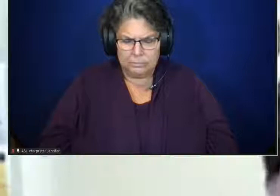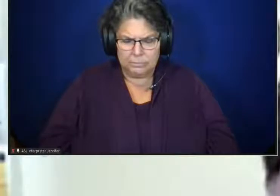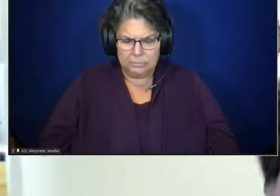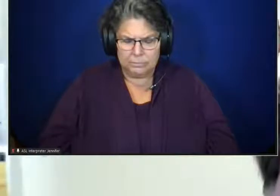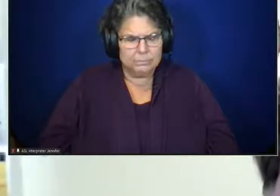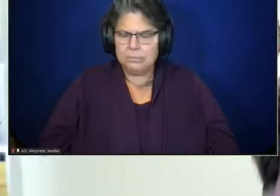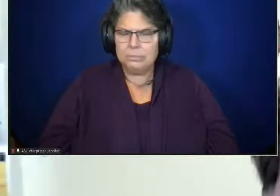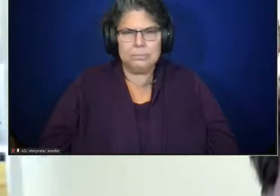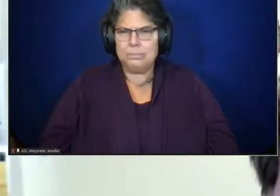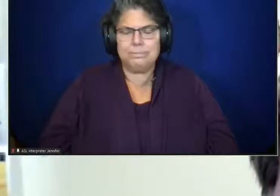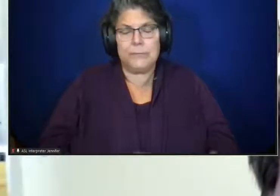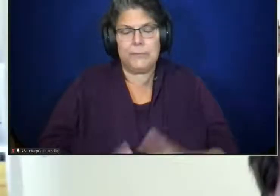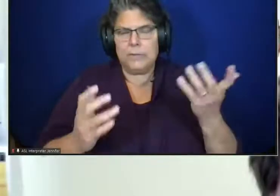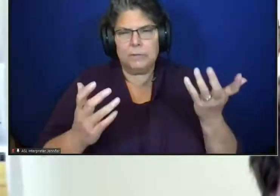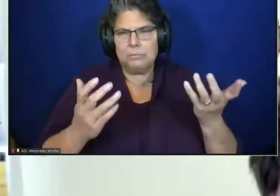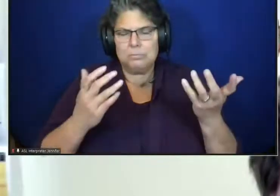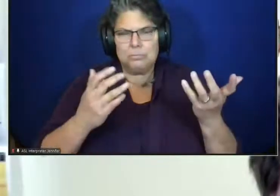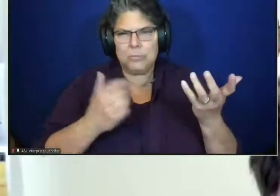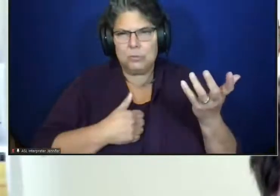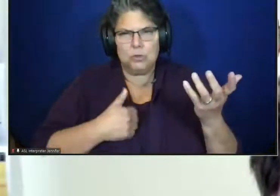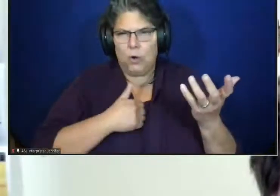I'm sorry, I'm not seeing where